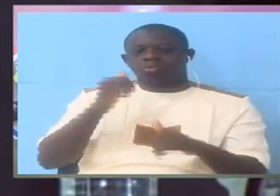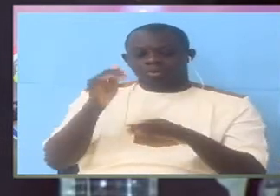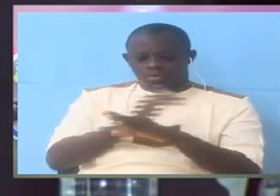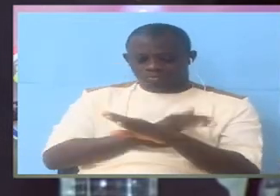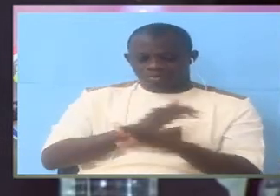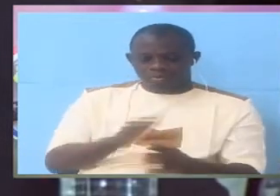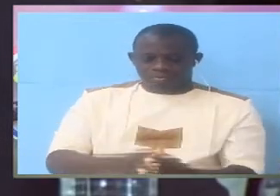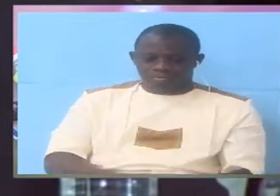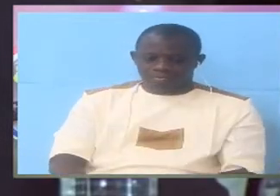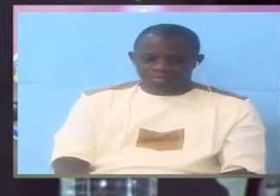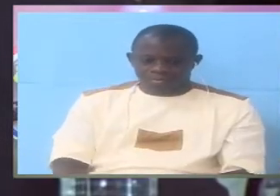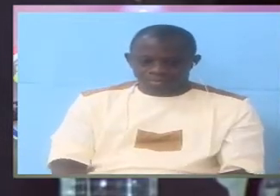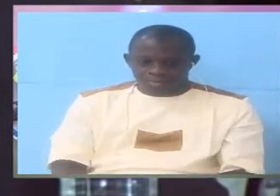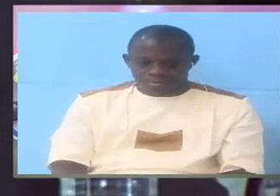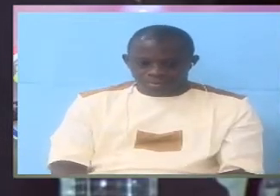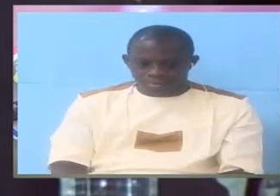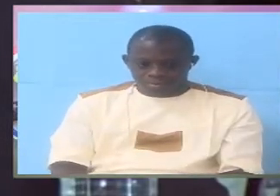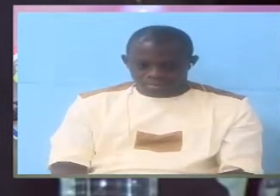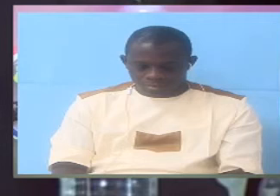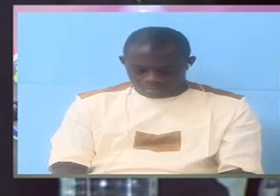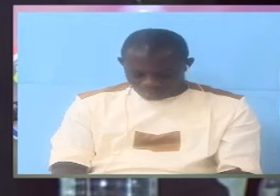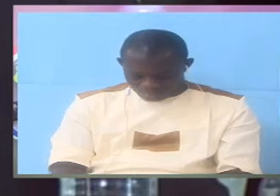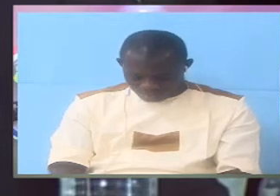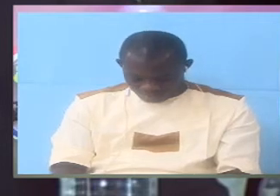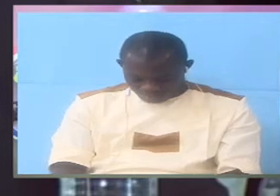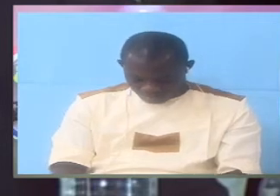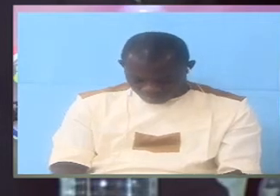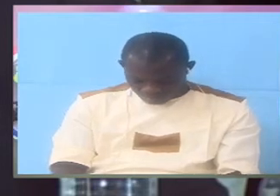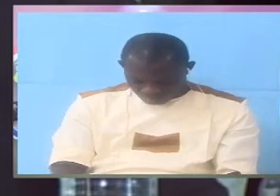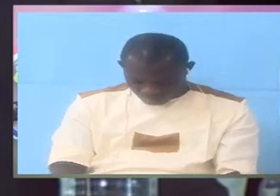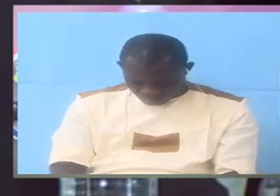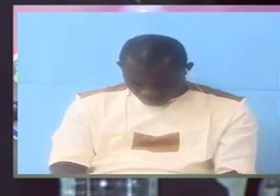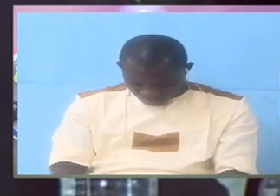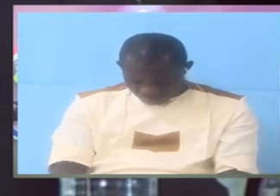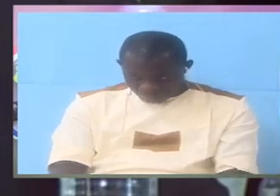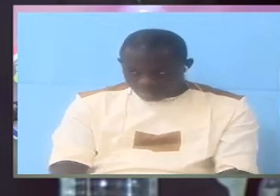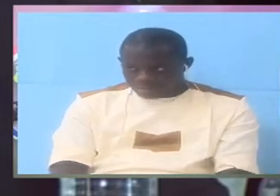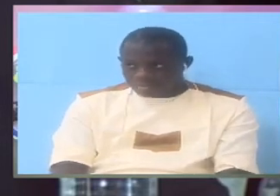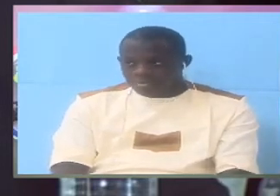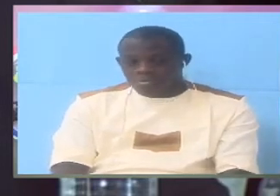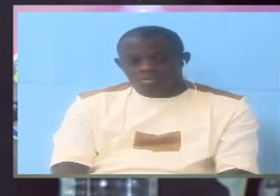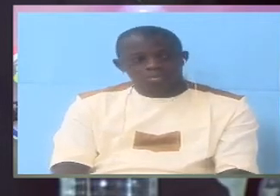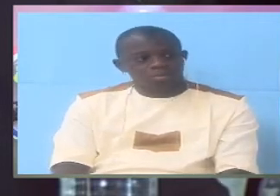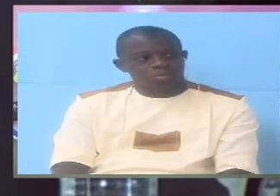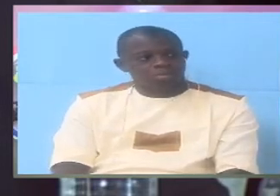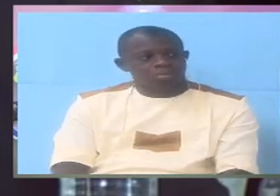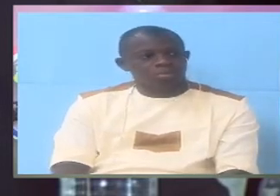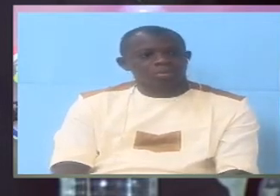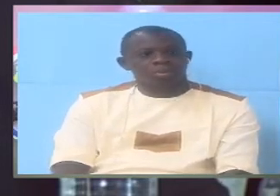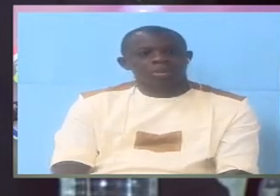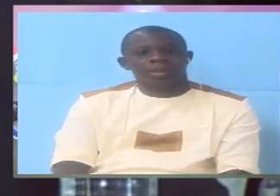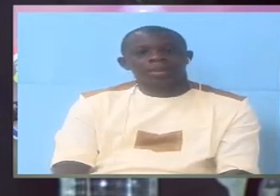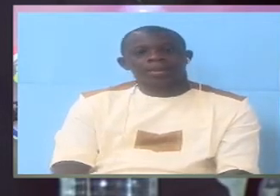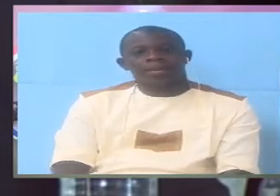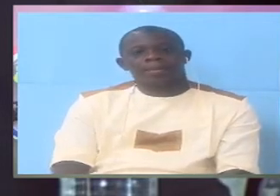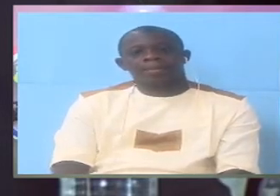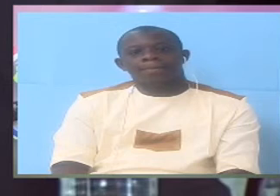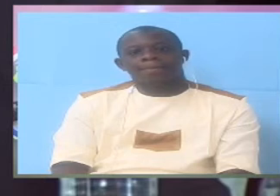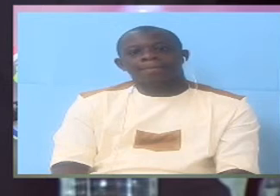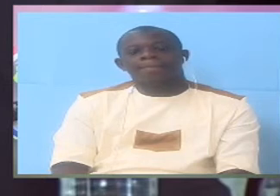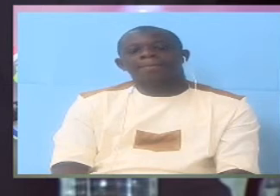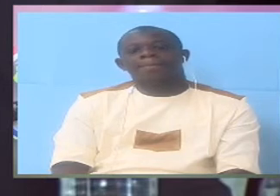Baraka bak sedo baraka bak Council sedo baraka inata minajang kanira sedo andro di tiara